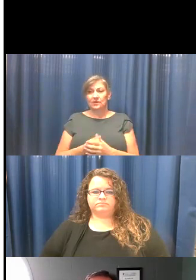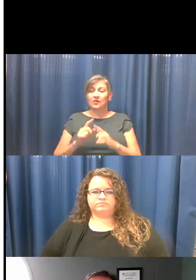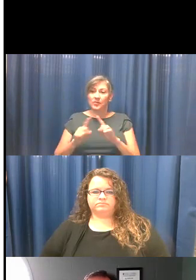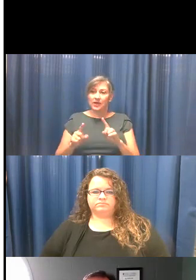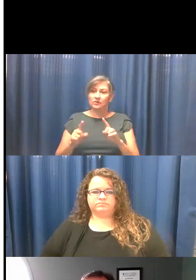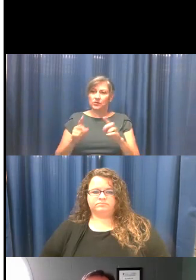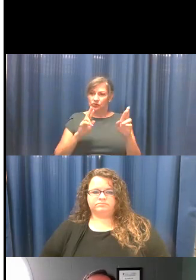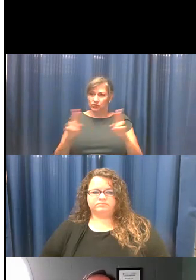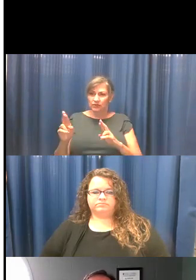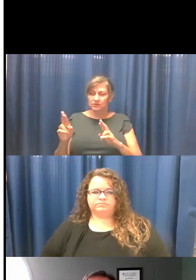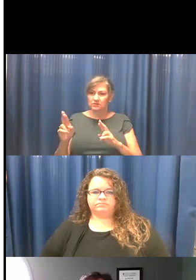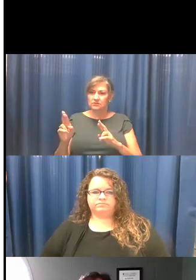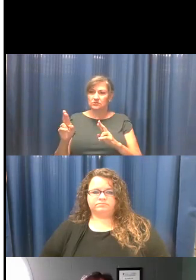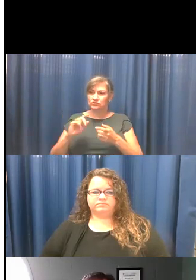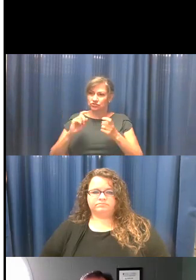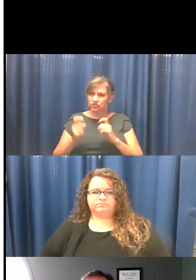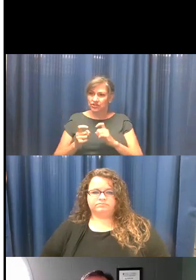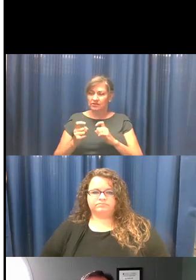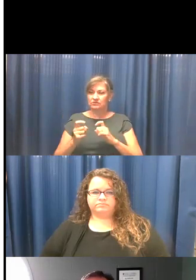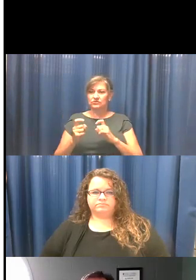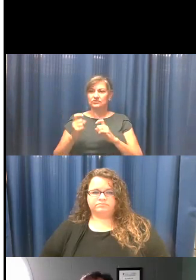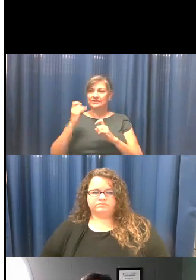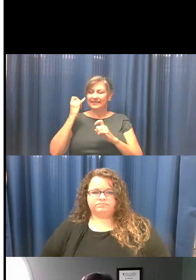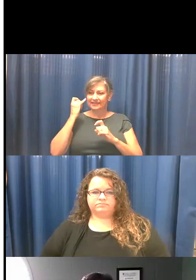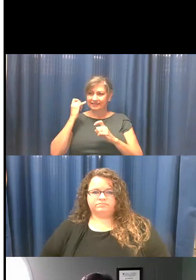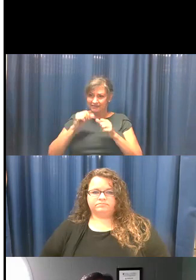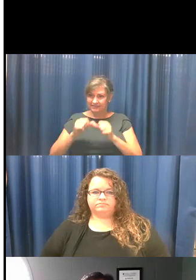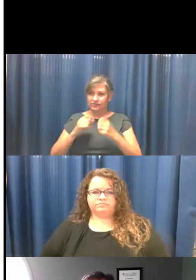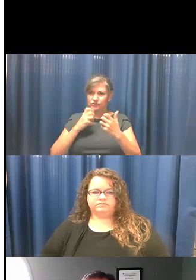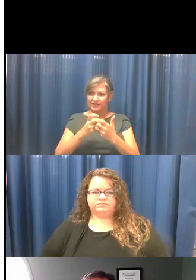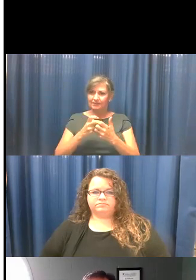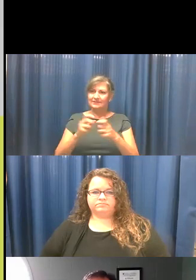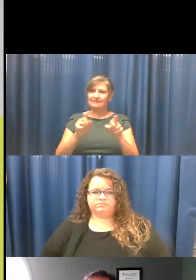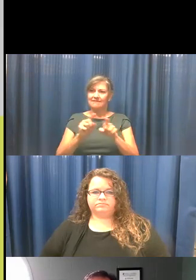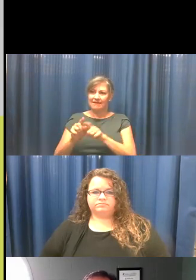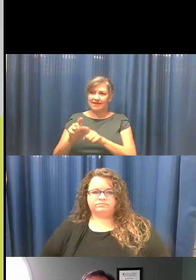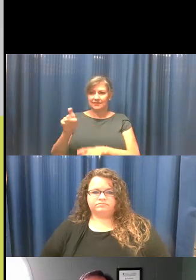are prepared to make changes and to continue to adapt as needed.